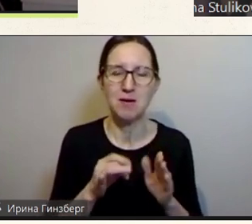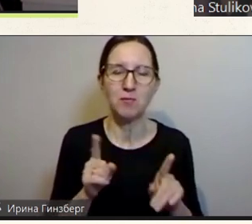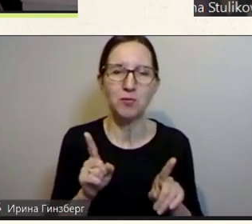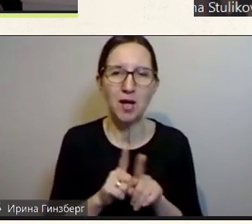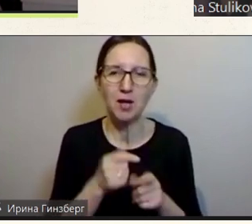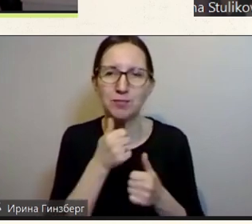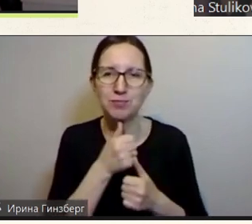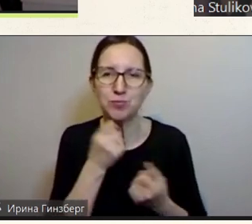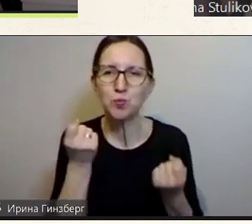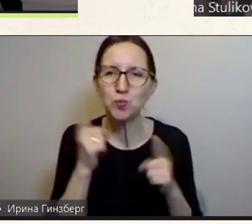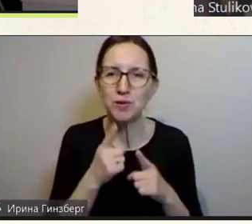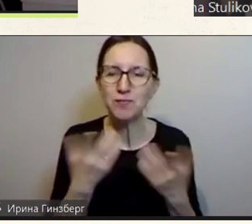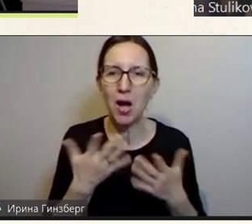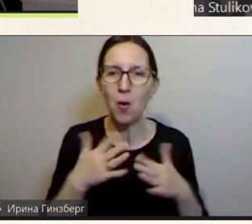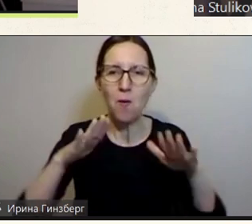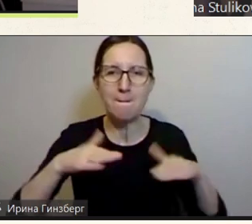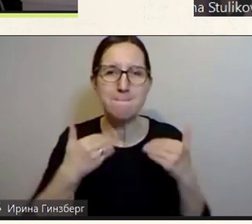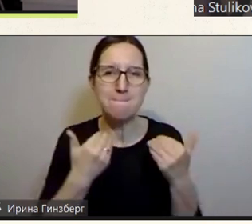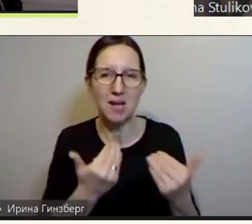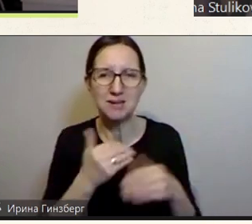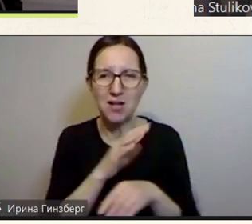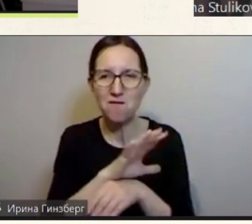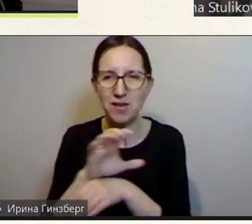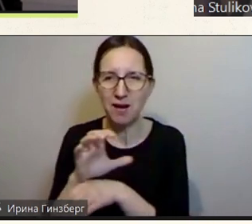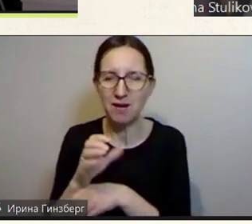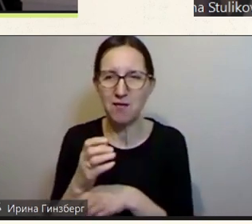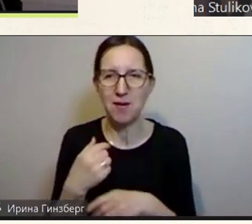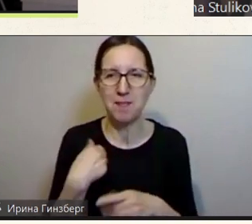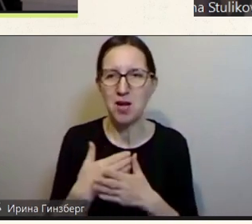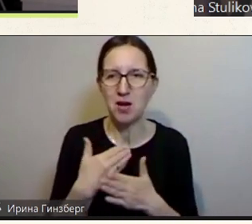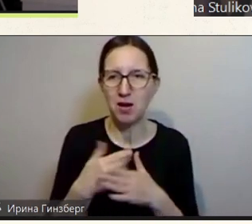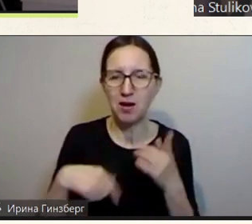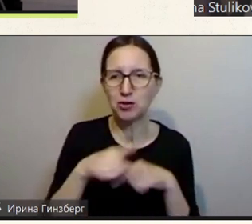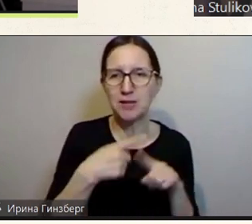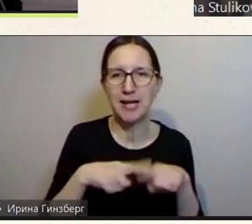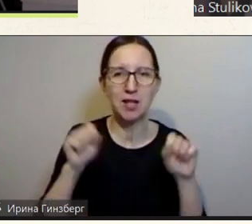can arise while developing a work?